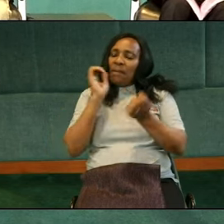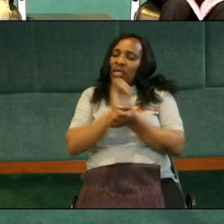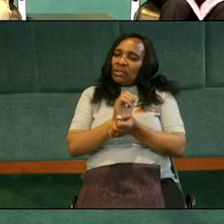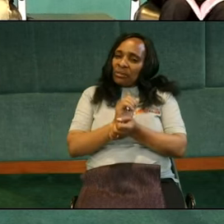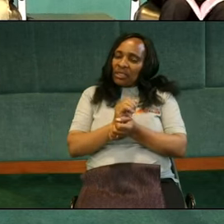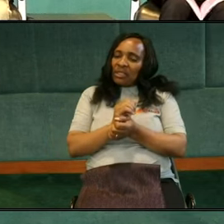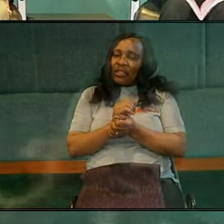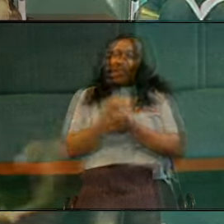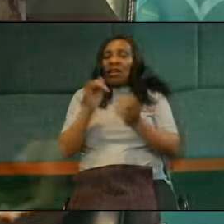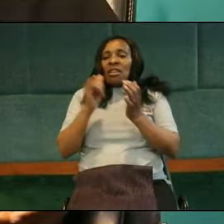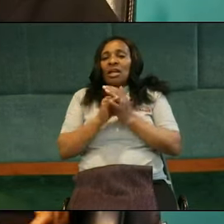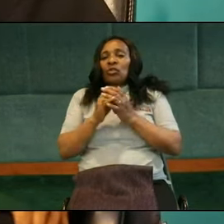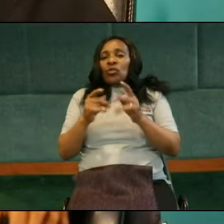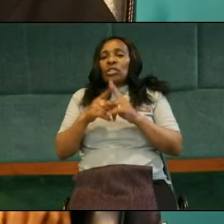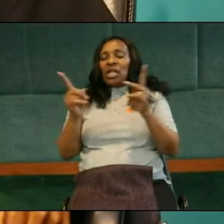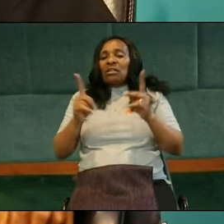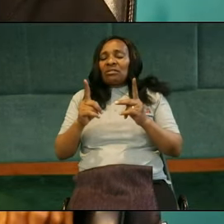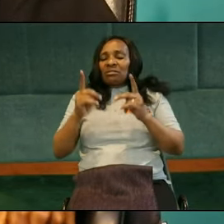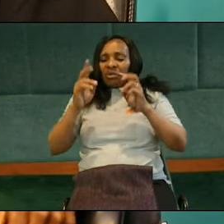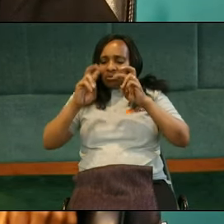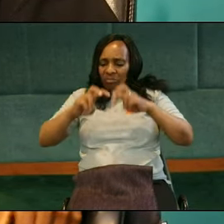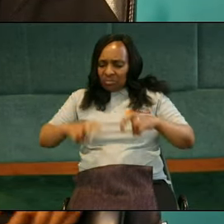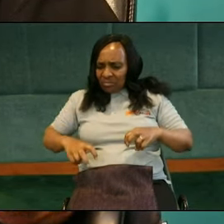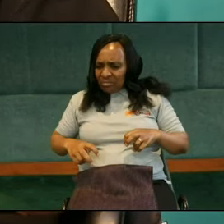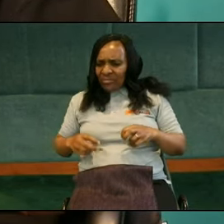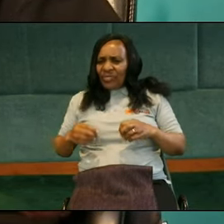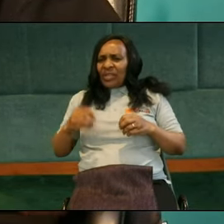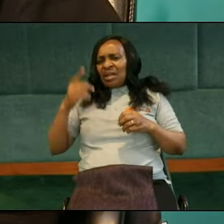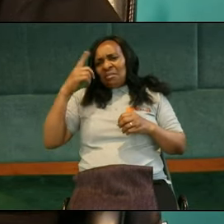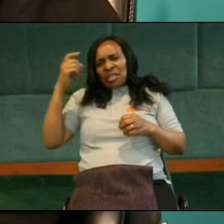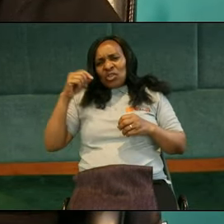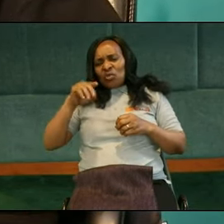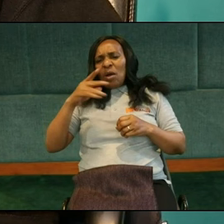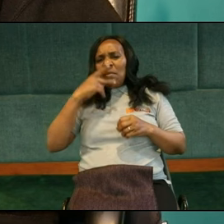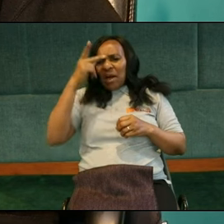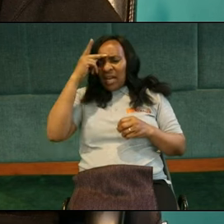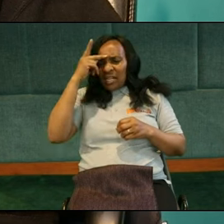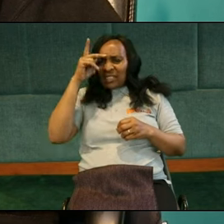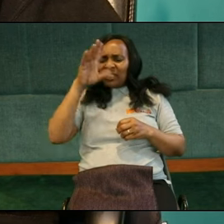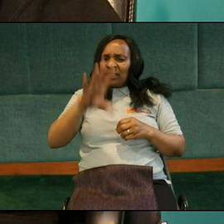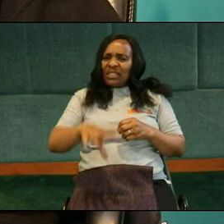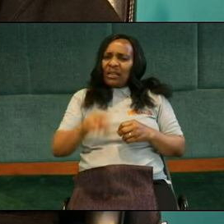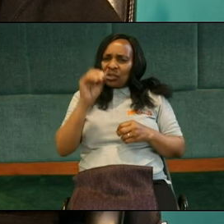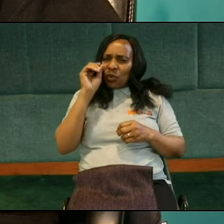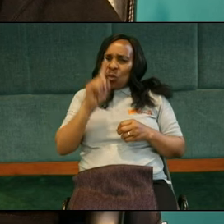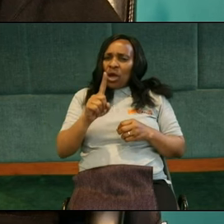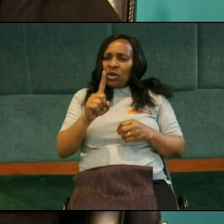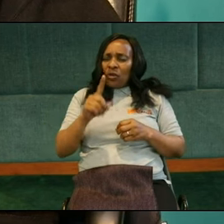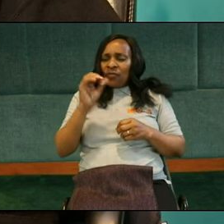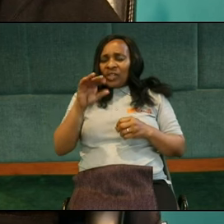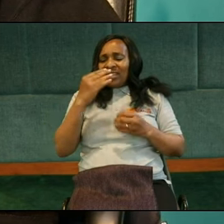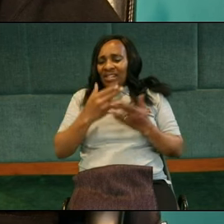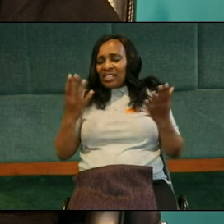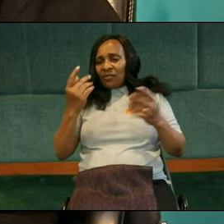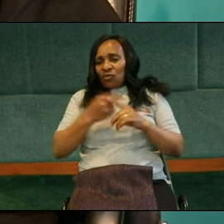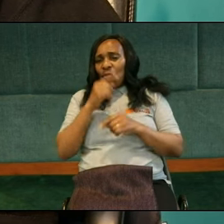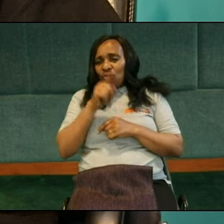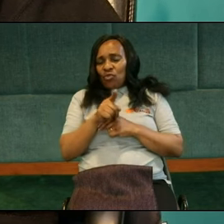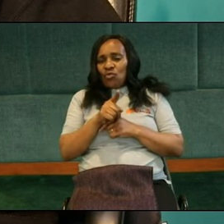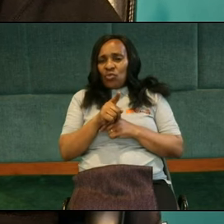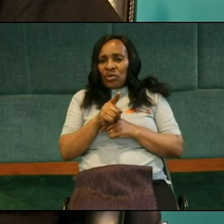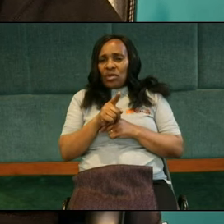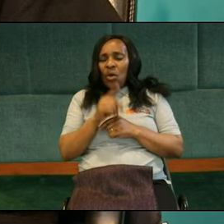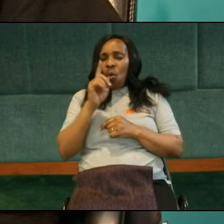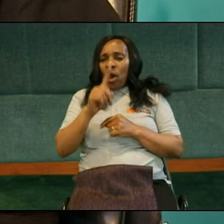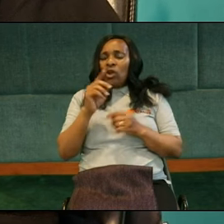that, we may begin our "What Do You Think" section. Imagine that your parents are going to take one of the following items from you. On a scale of